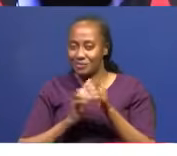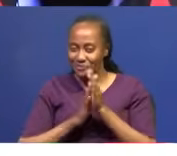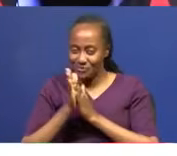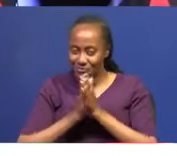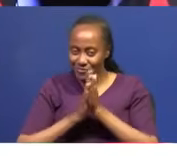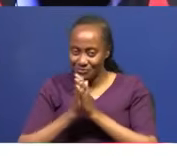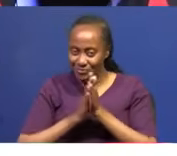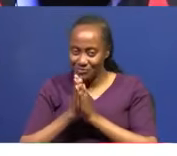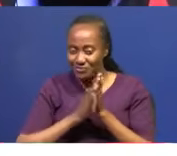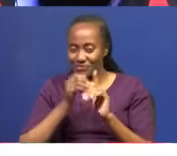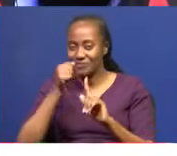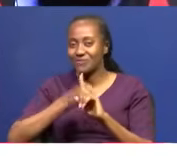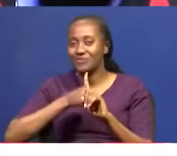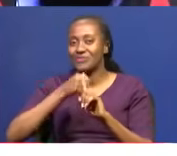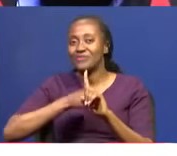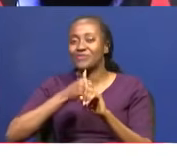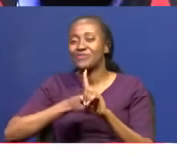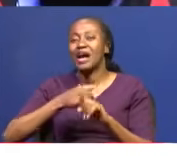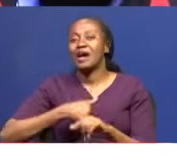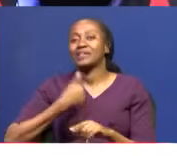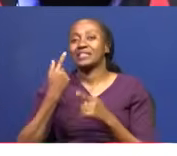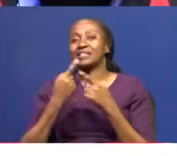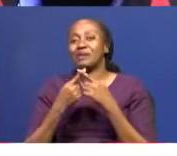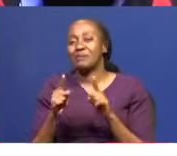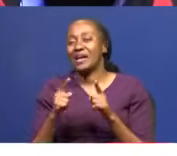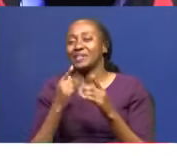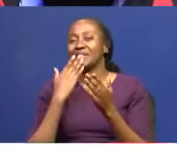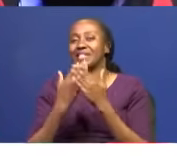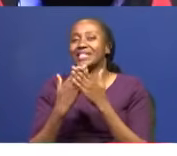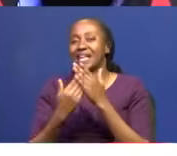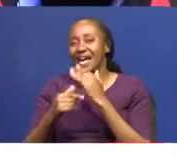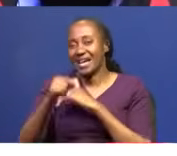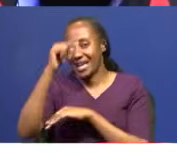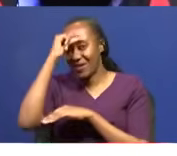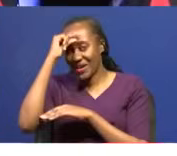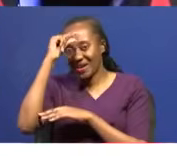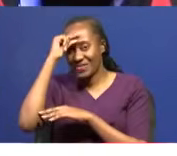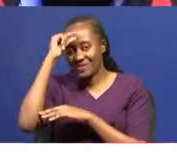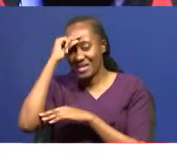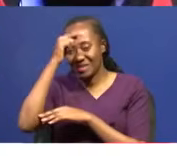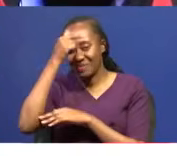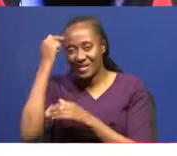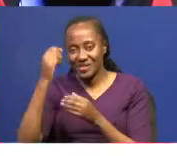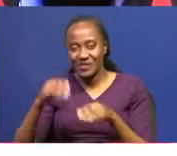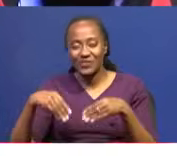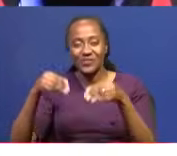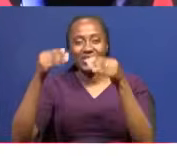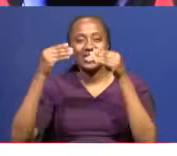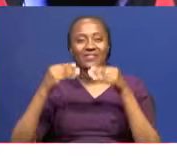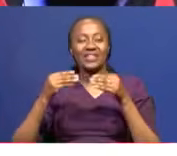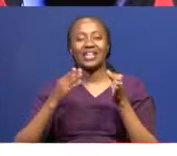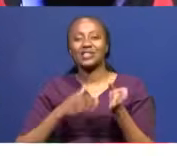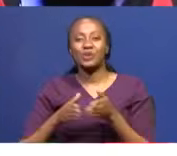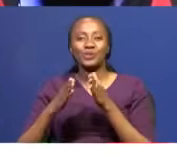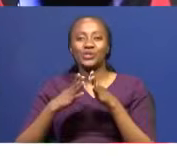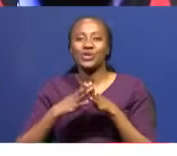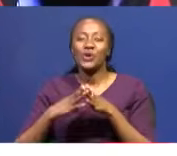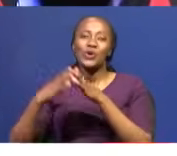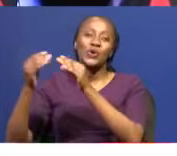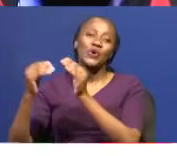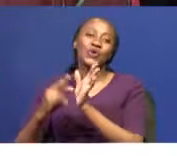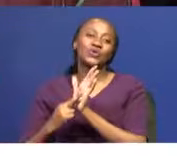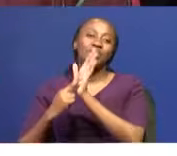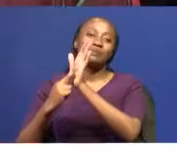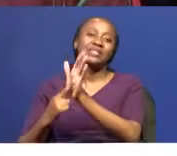vilivyo. So tunashukuru sana serikali yetu kutupea hiyo fursa ya kwenda kuwakilisha nchi